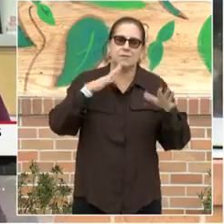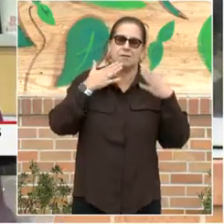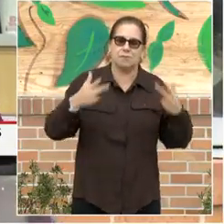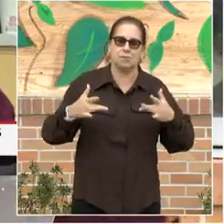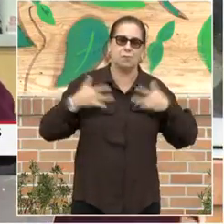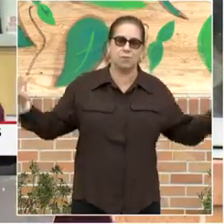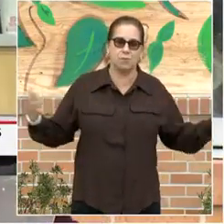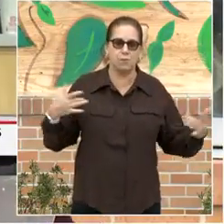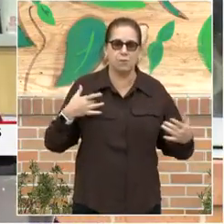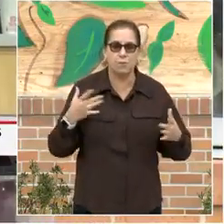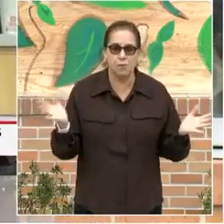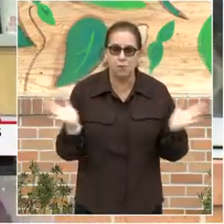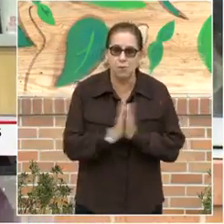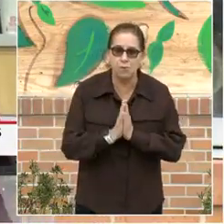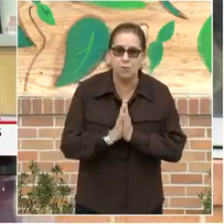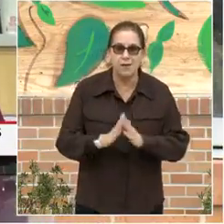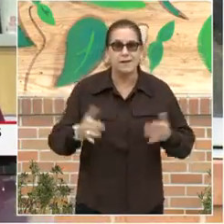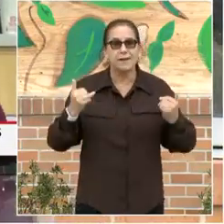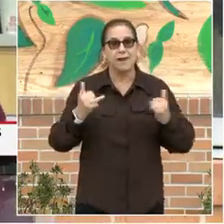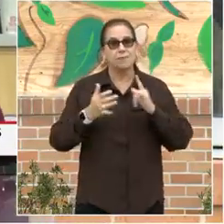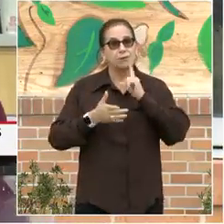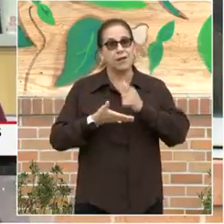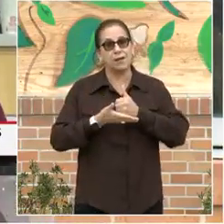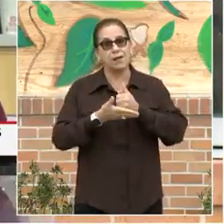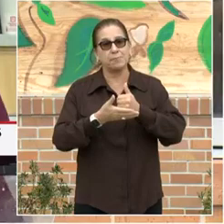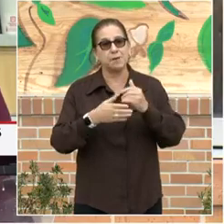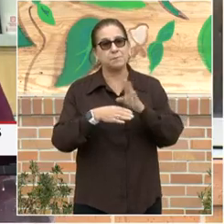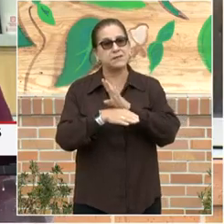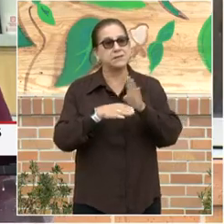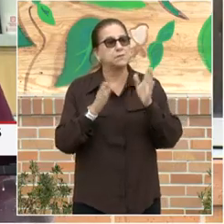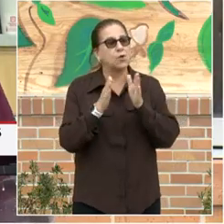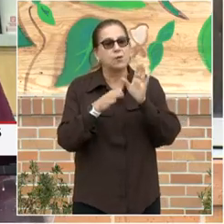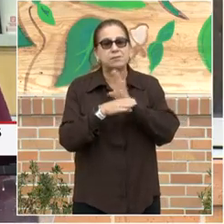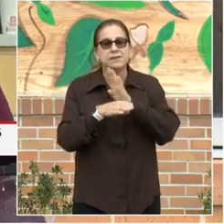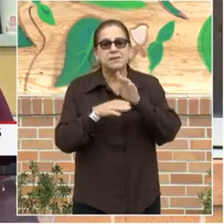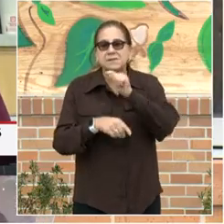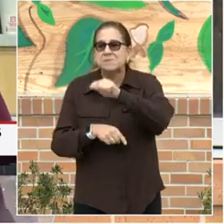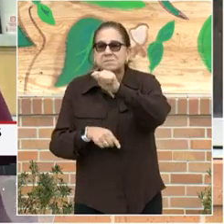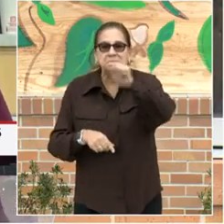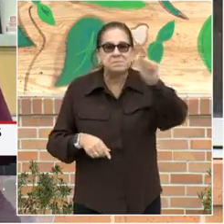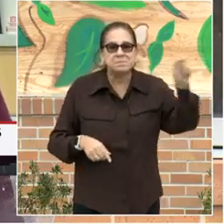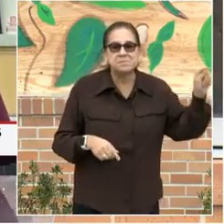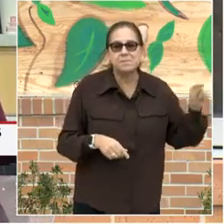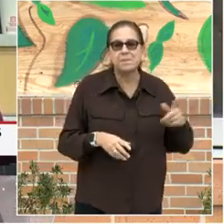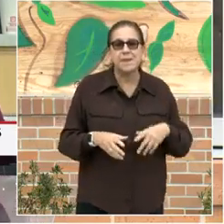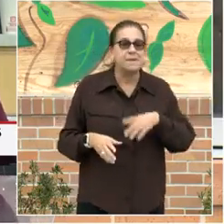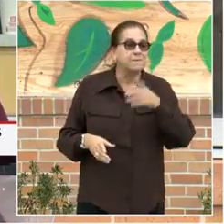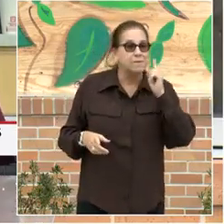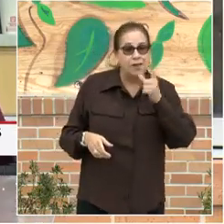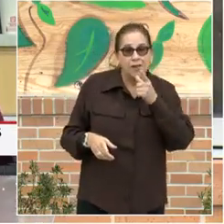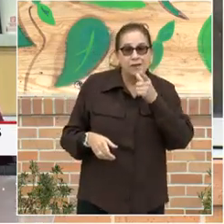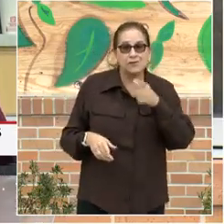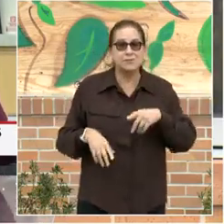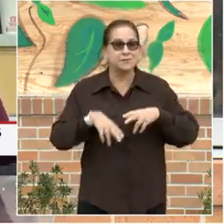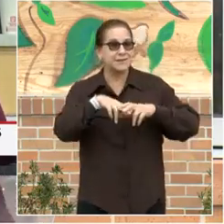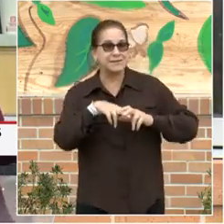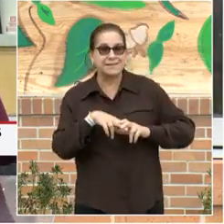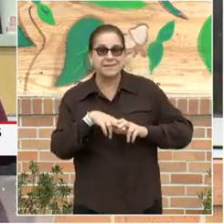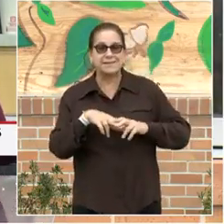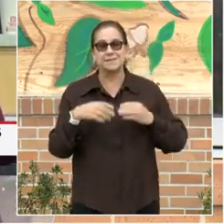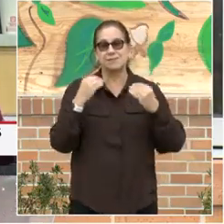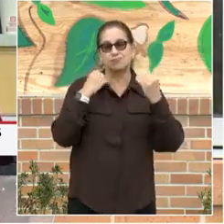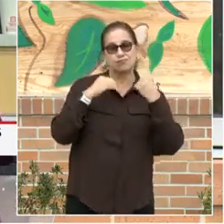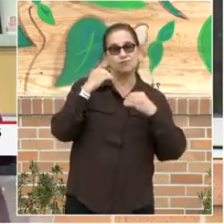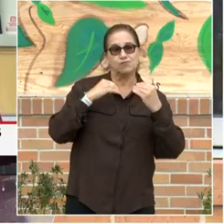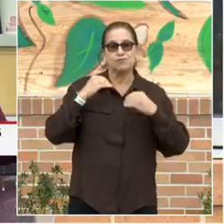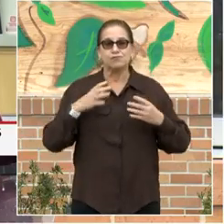also help our business corridor. When we need small things, like we want lunch for our community, we want to sit down and have a good meal. We